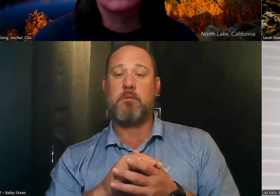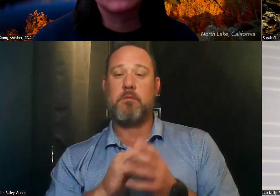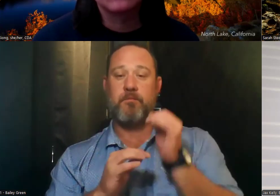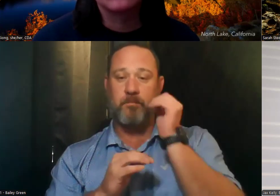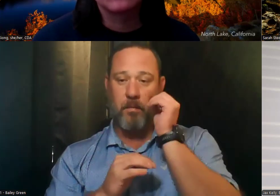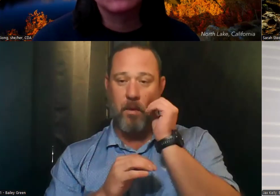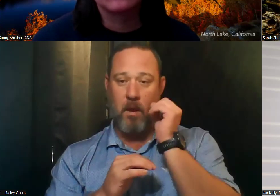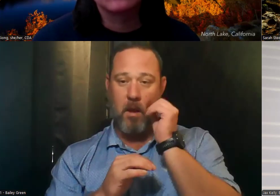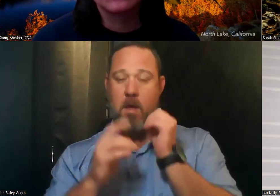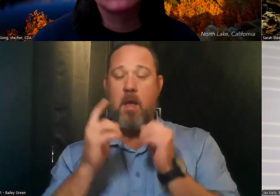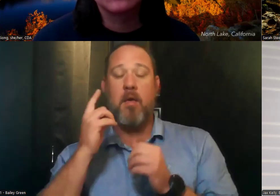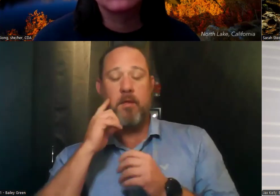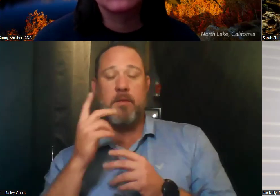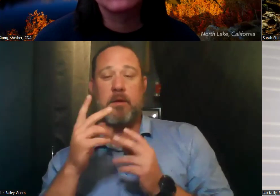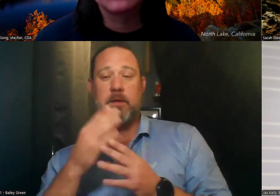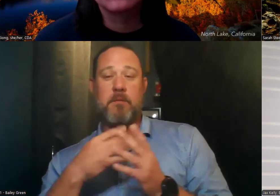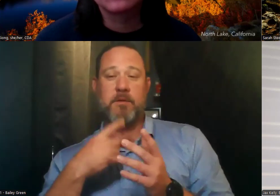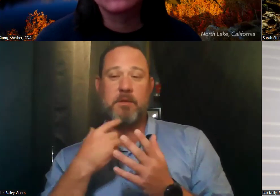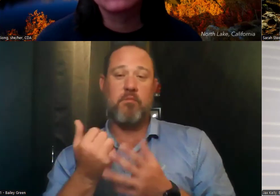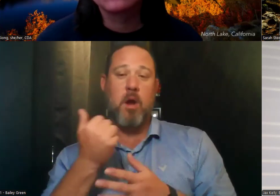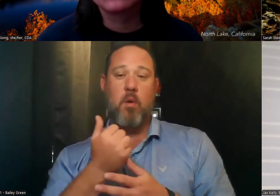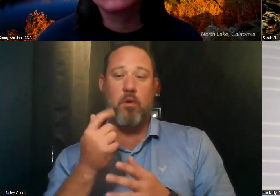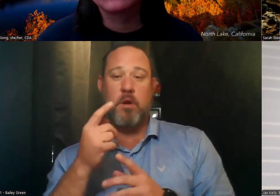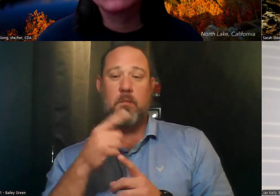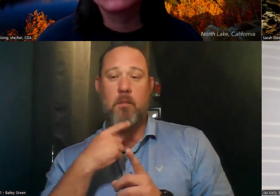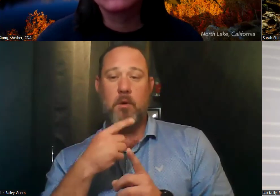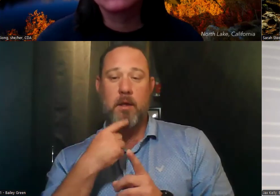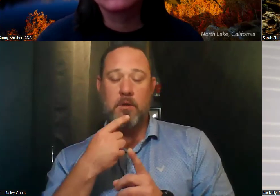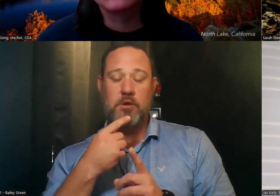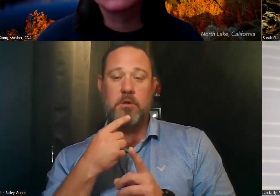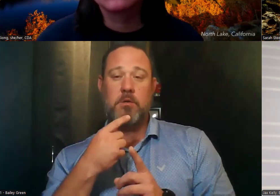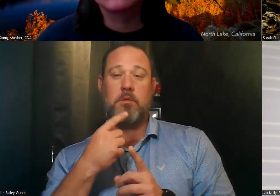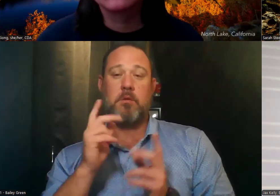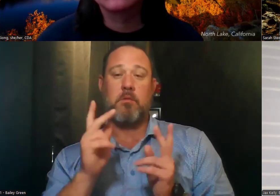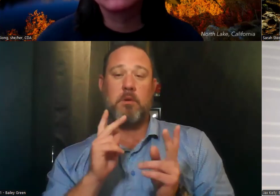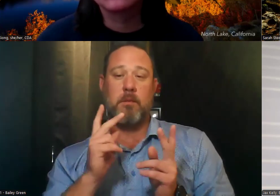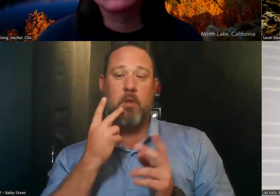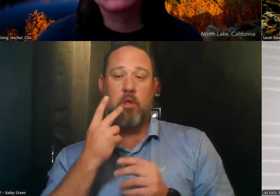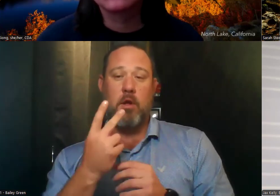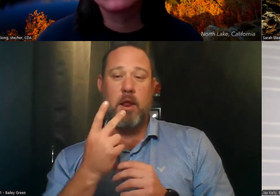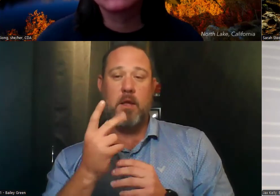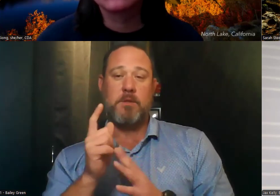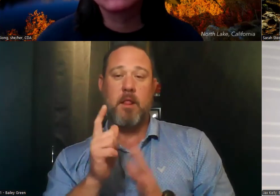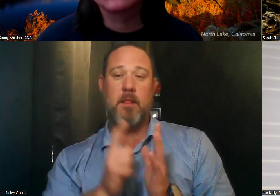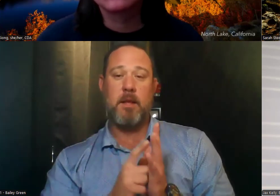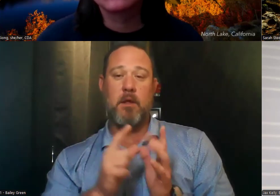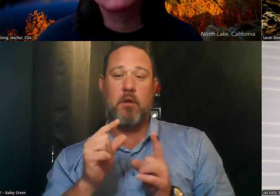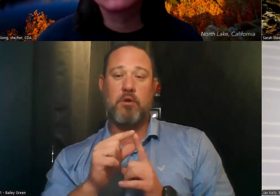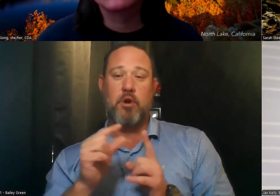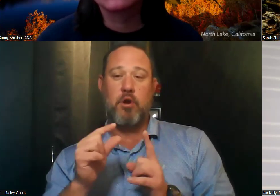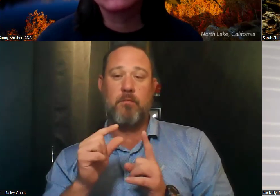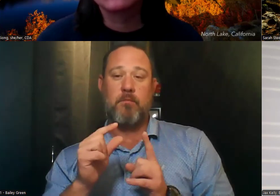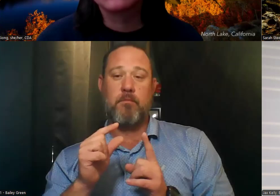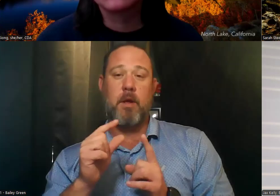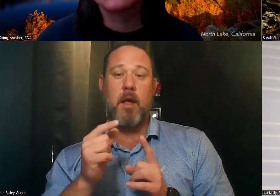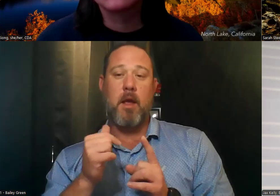Whereas I think the times that I've seen the word priority population, people kind of look at that as a legal term, and it oftentimes ends